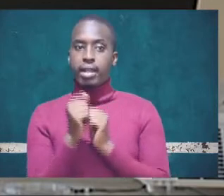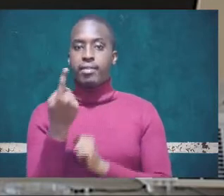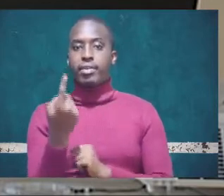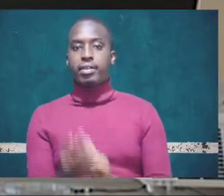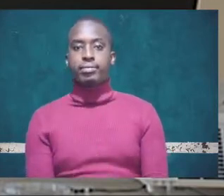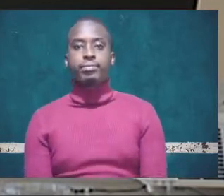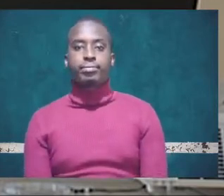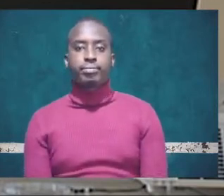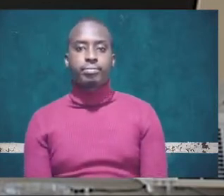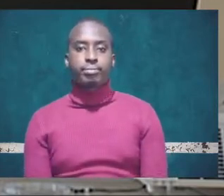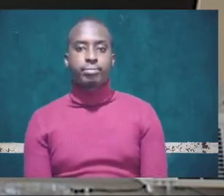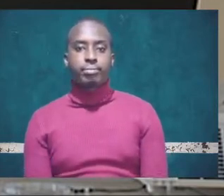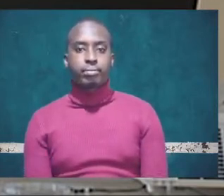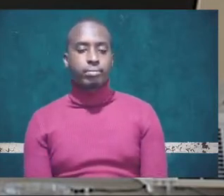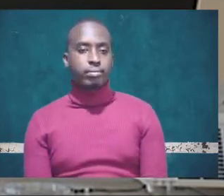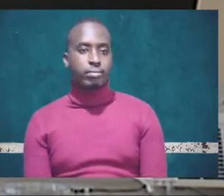was greater than 11.